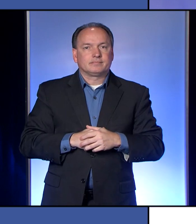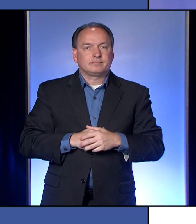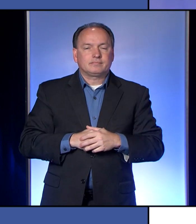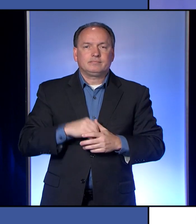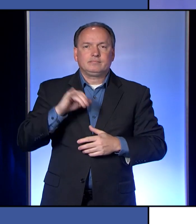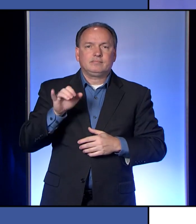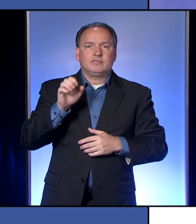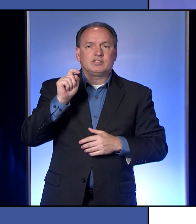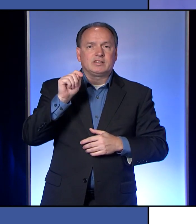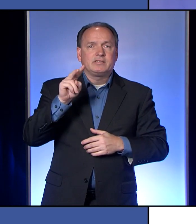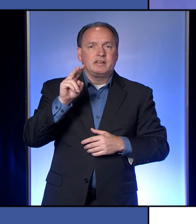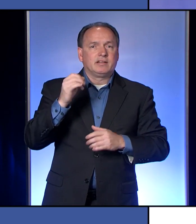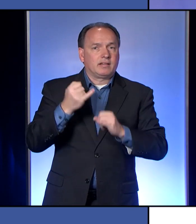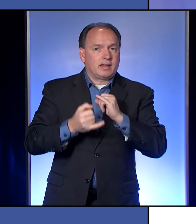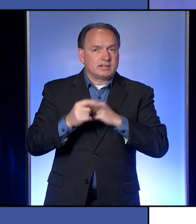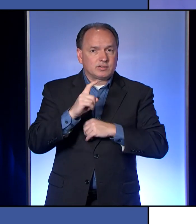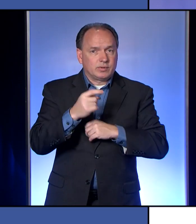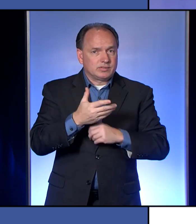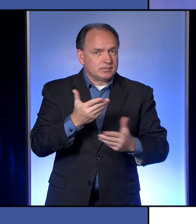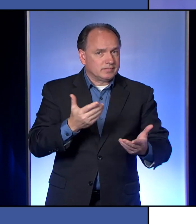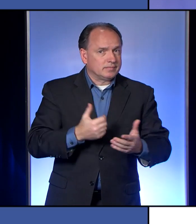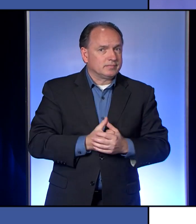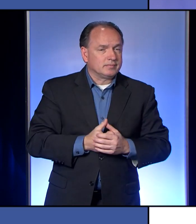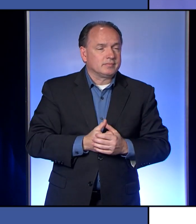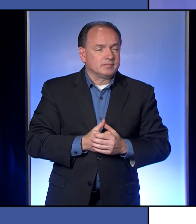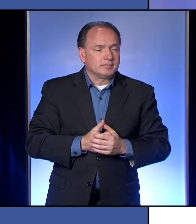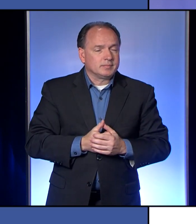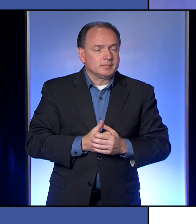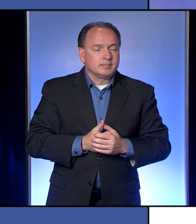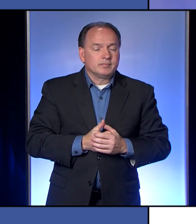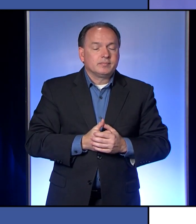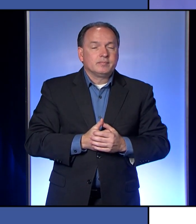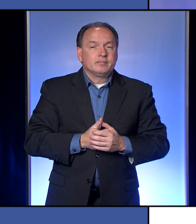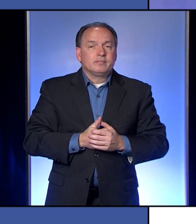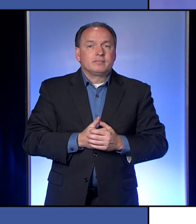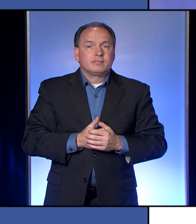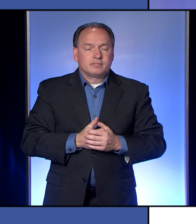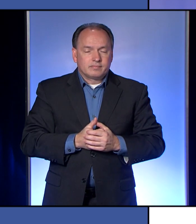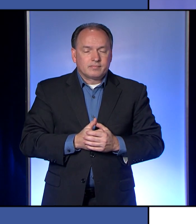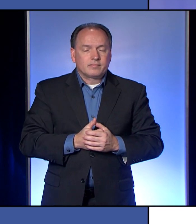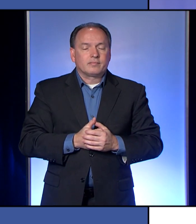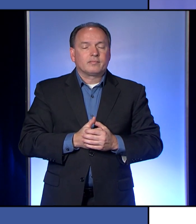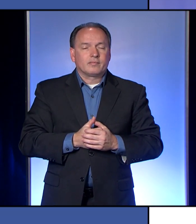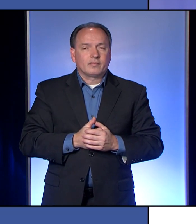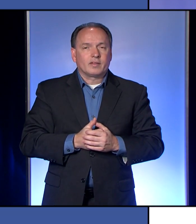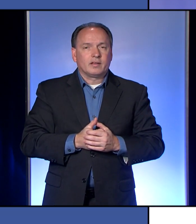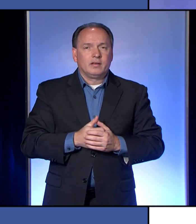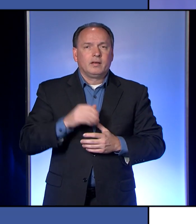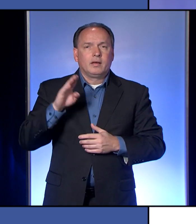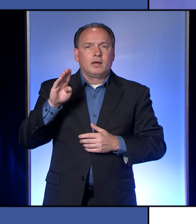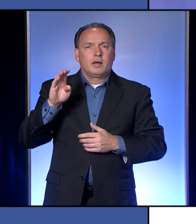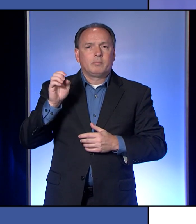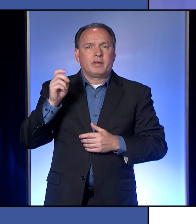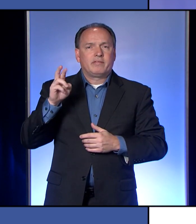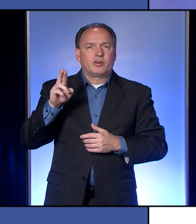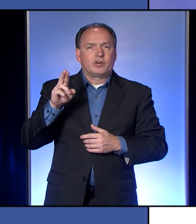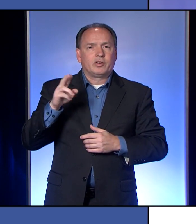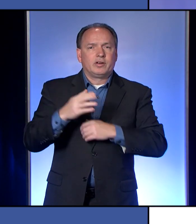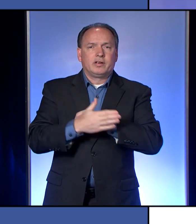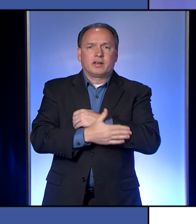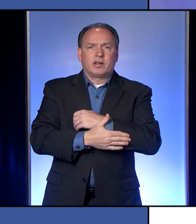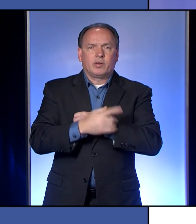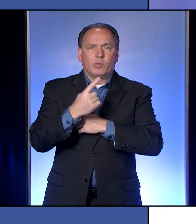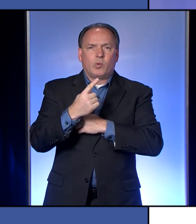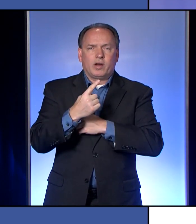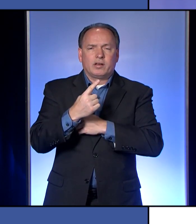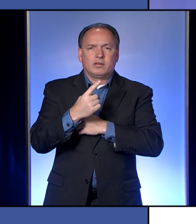Jet TV, do you have any last questions? I do. Beaver County is one of the counties that's going to